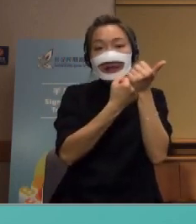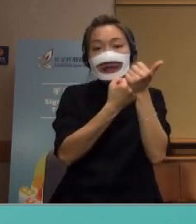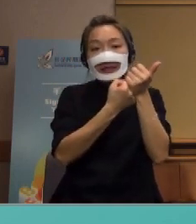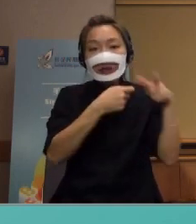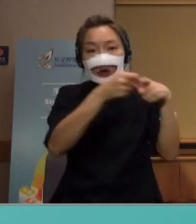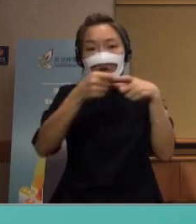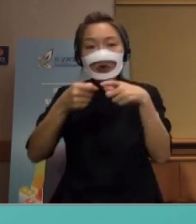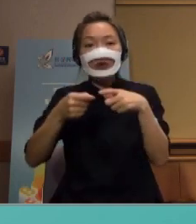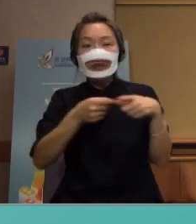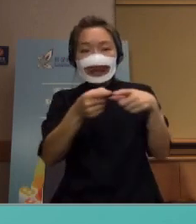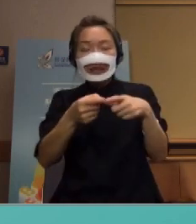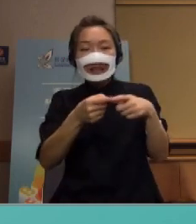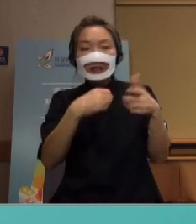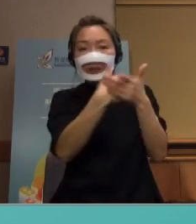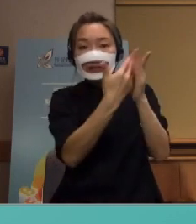along this journey.